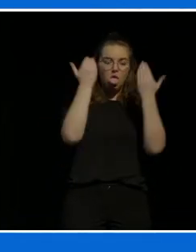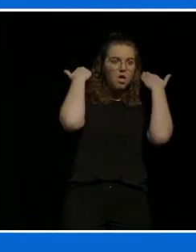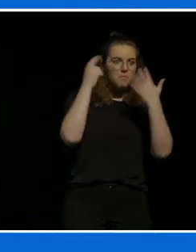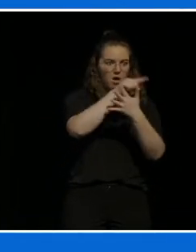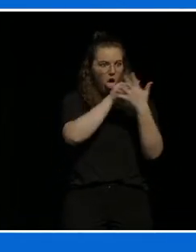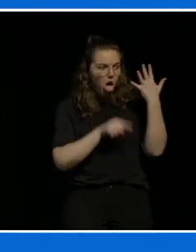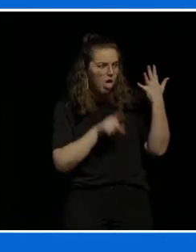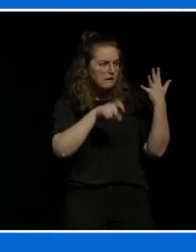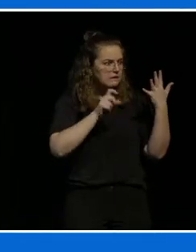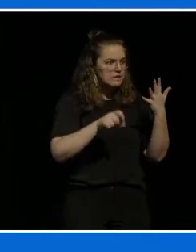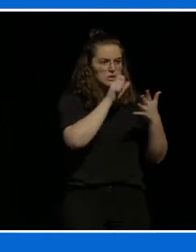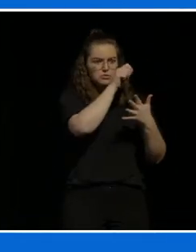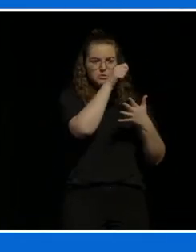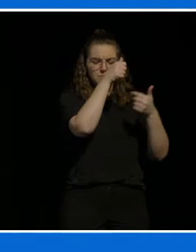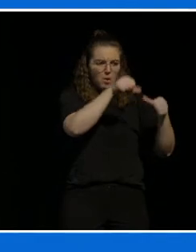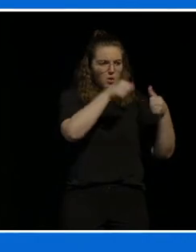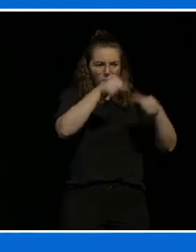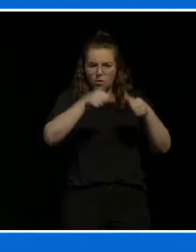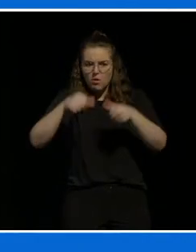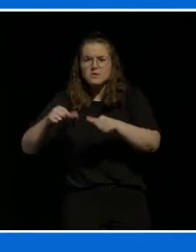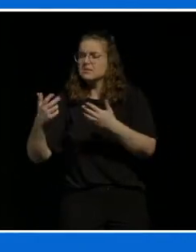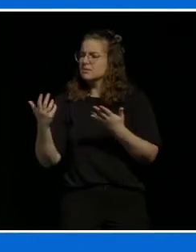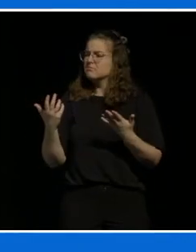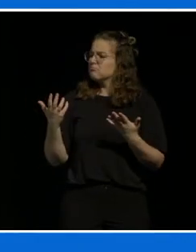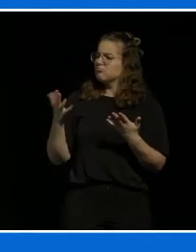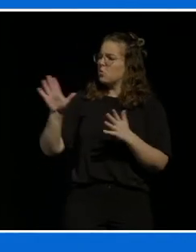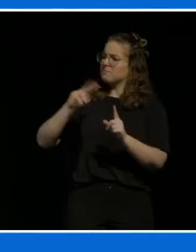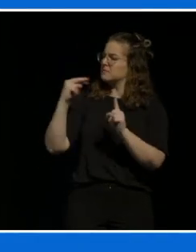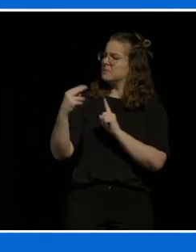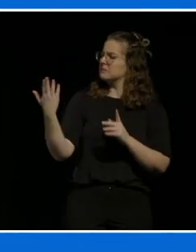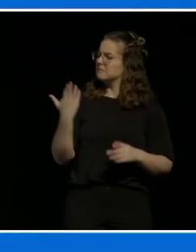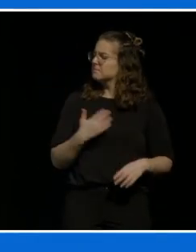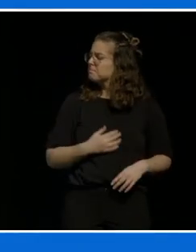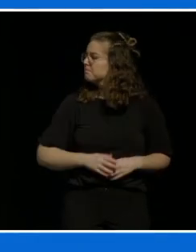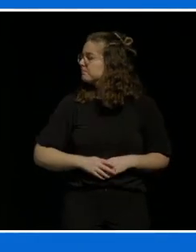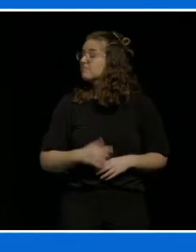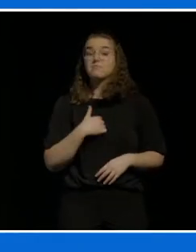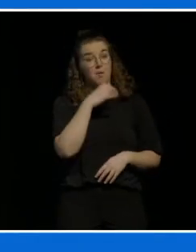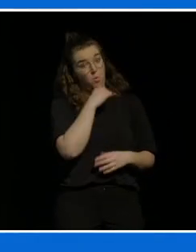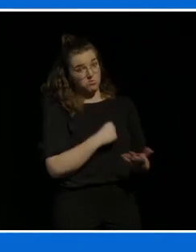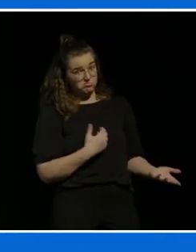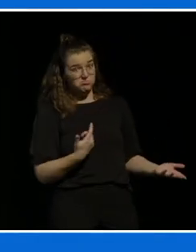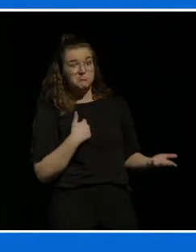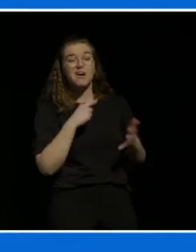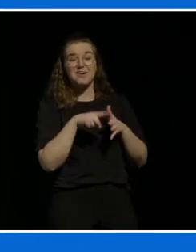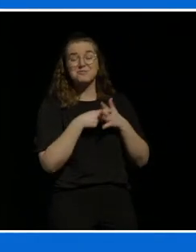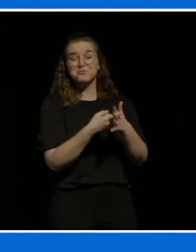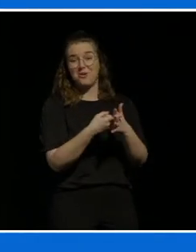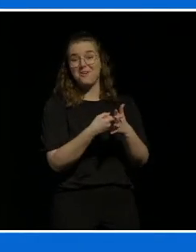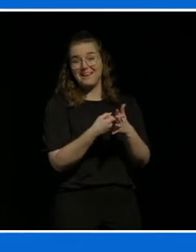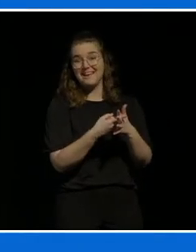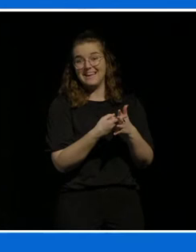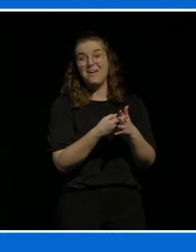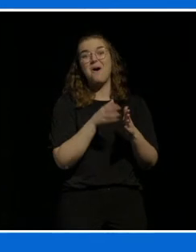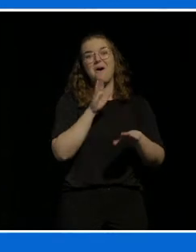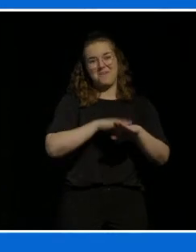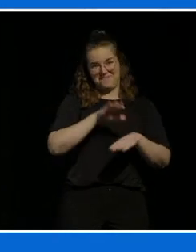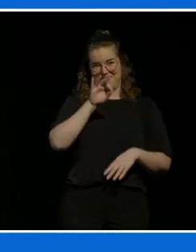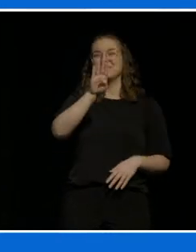and I'd love to just get your perspectives as well as yours. Yeah, I'm old. I started at